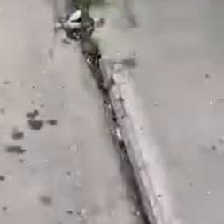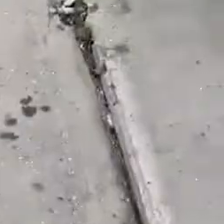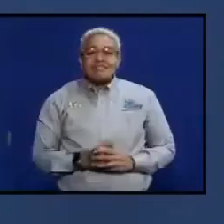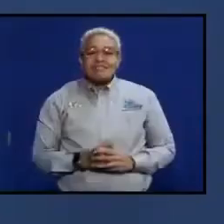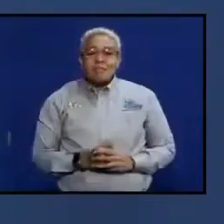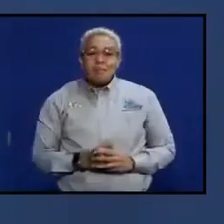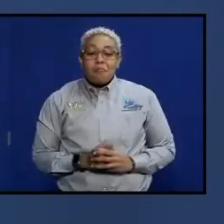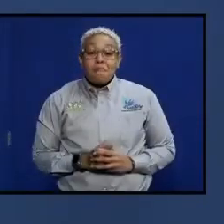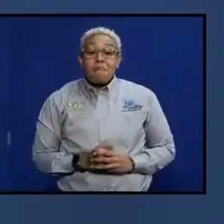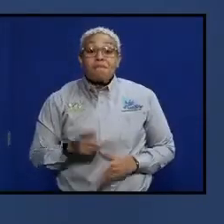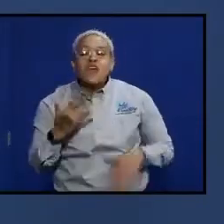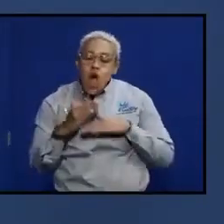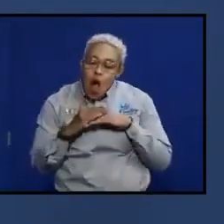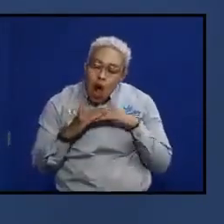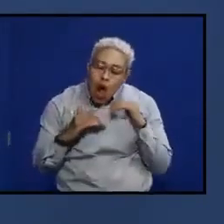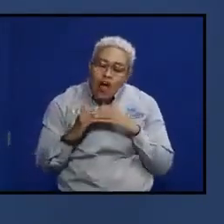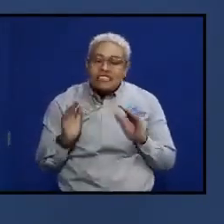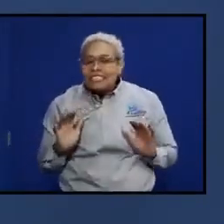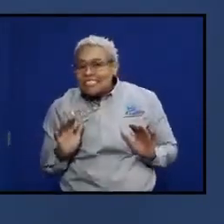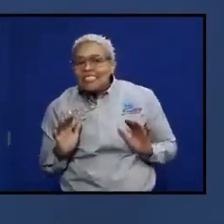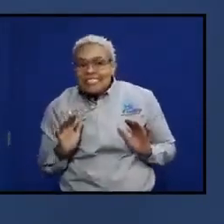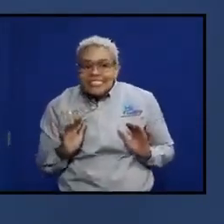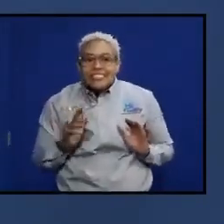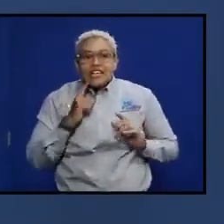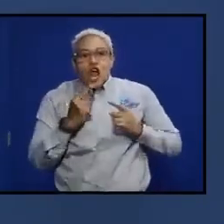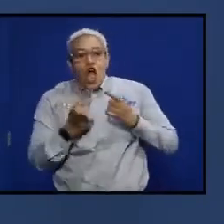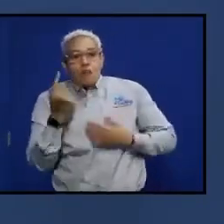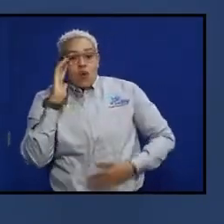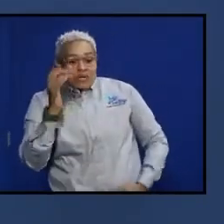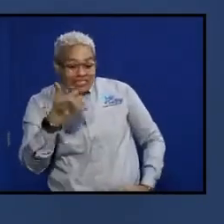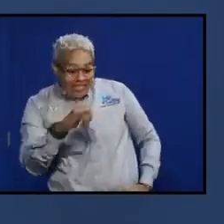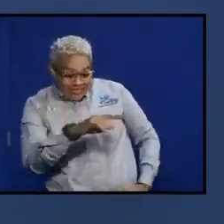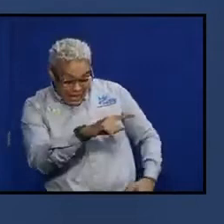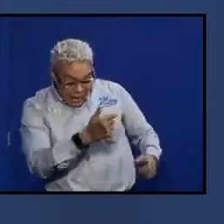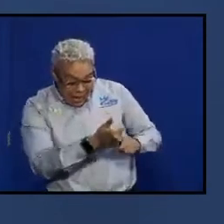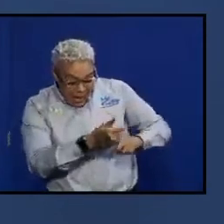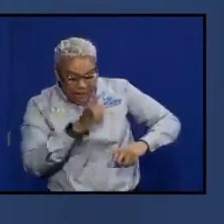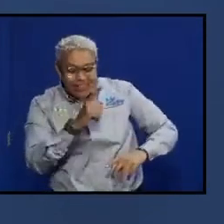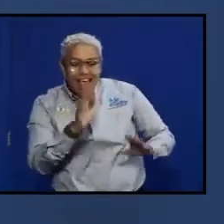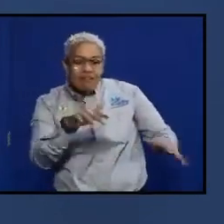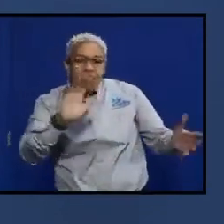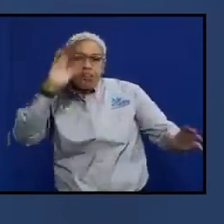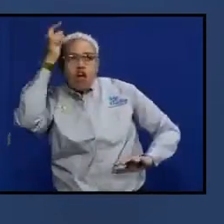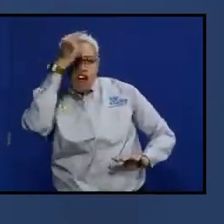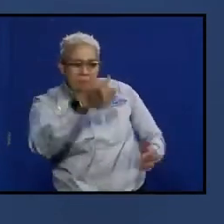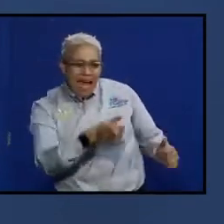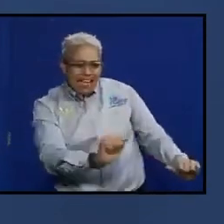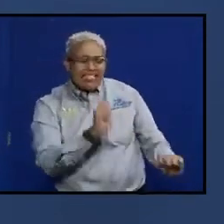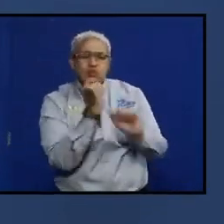bearing in mind that we are approaching the Christmas season, that the construction of the powers that will be